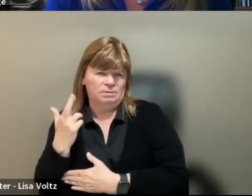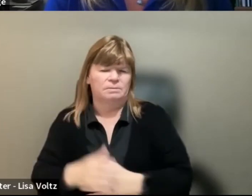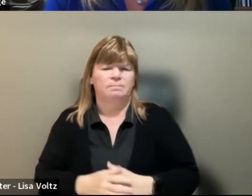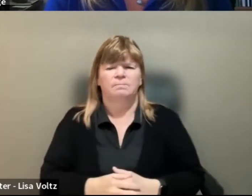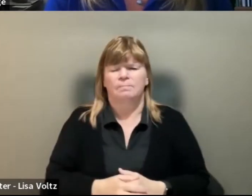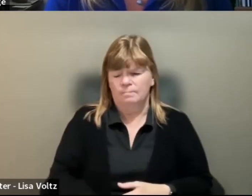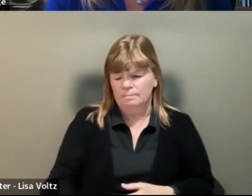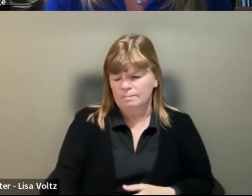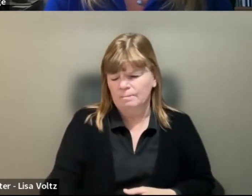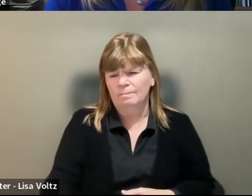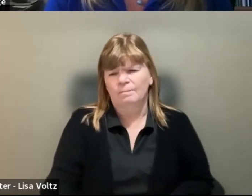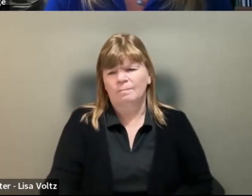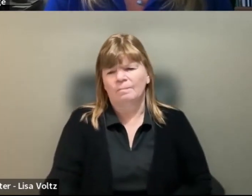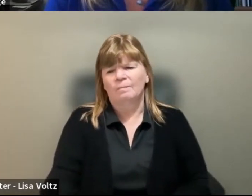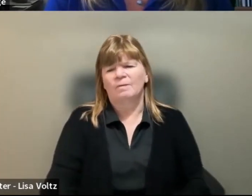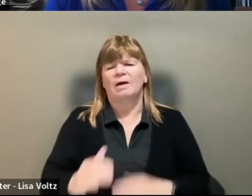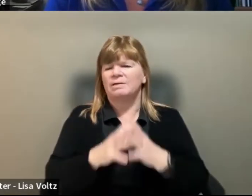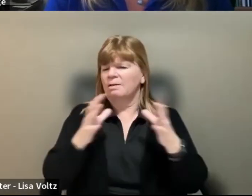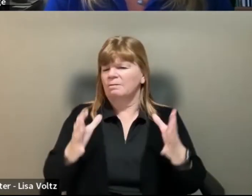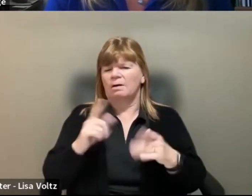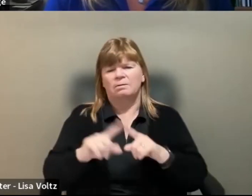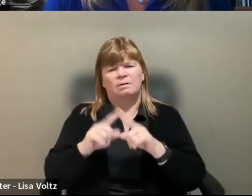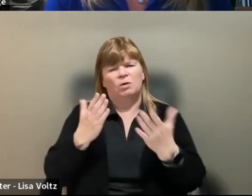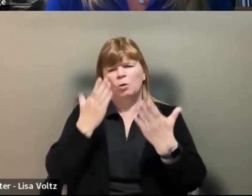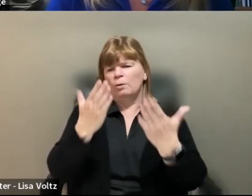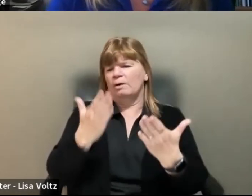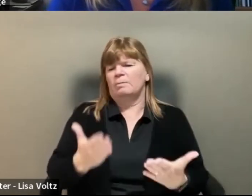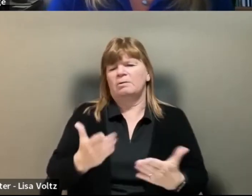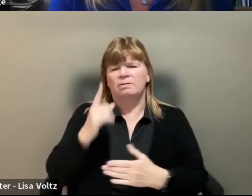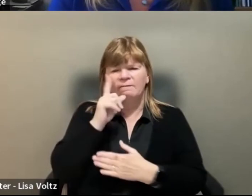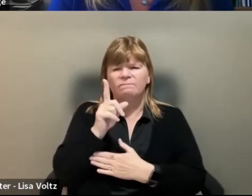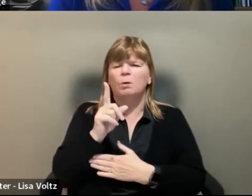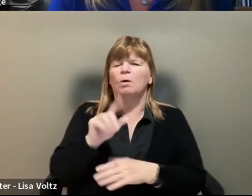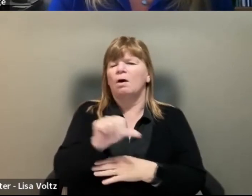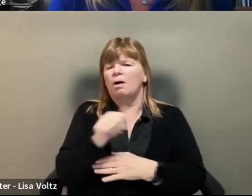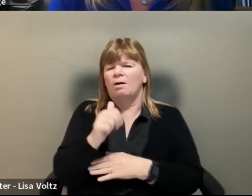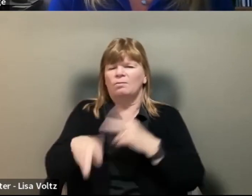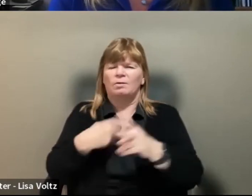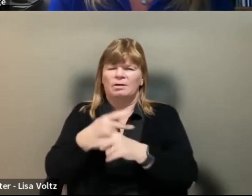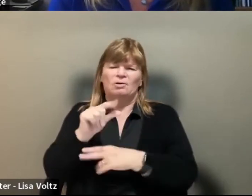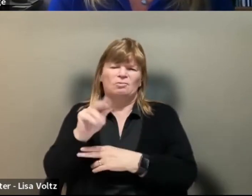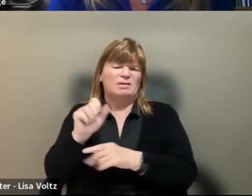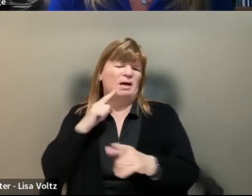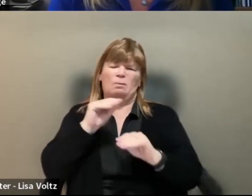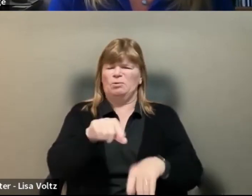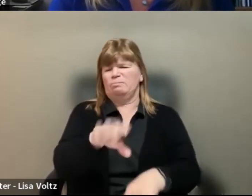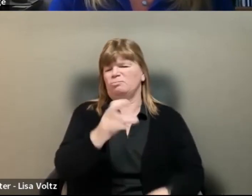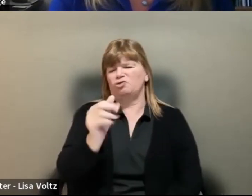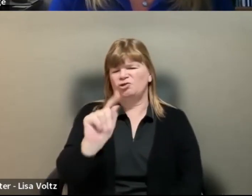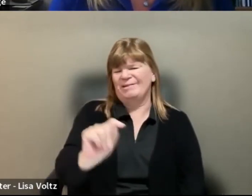has a bunch of recommendations for discretionary grants, so I'll just put those in the chat,